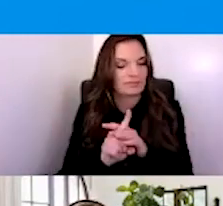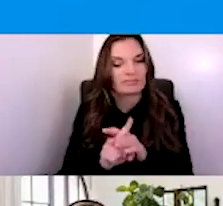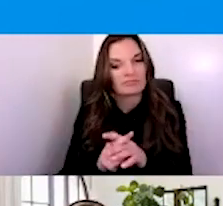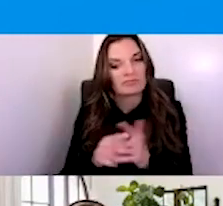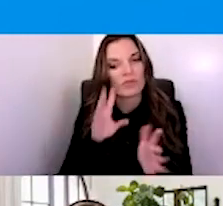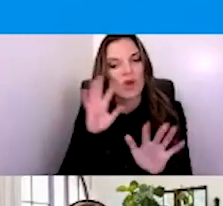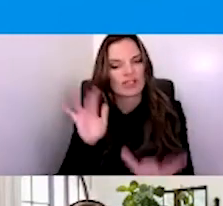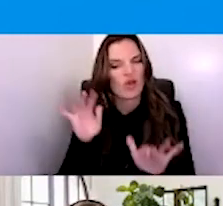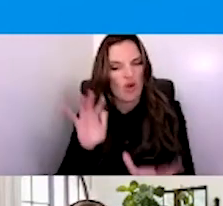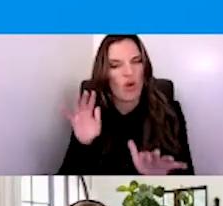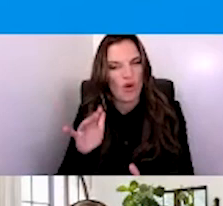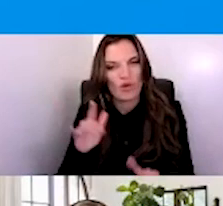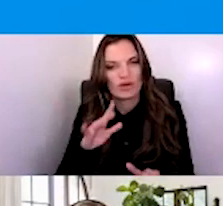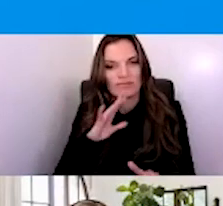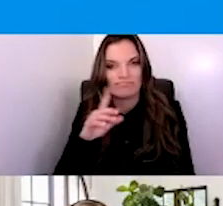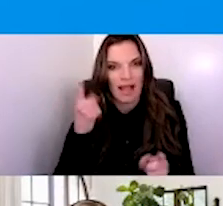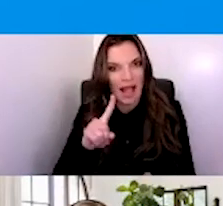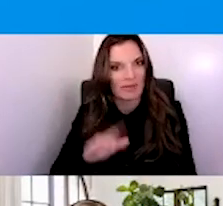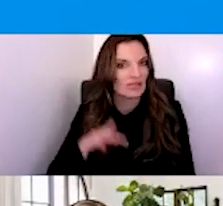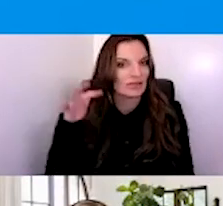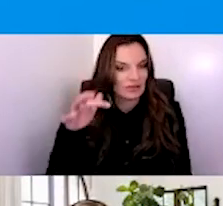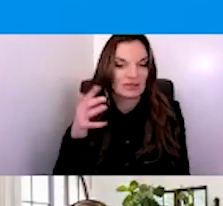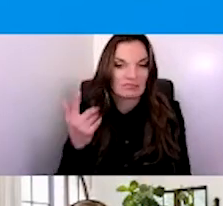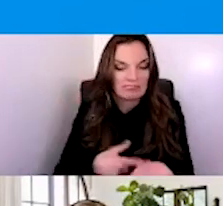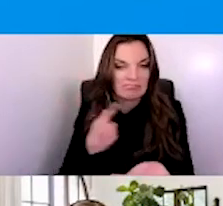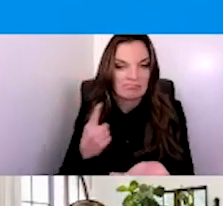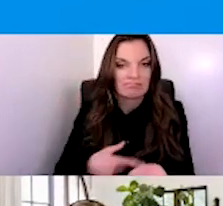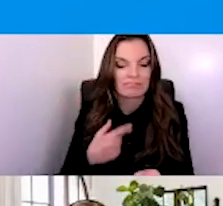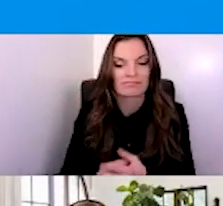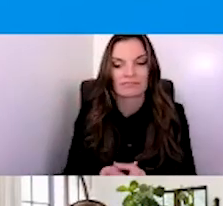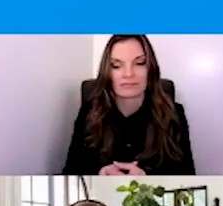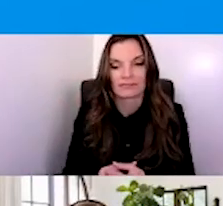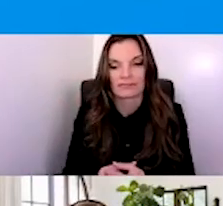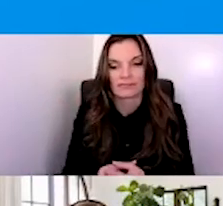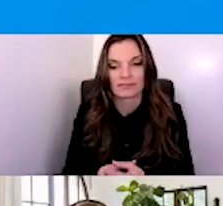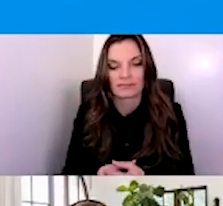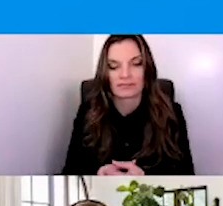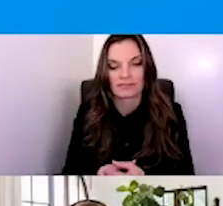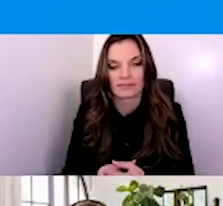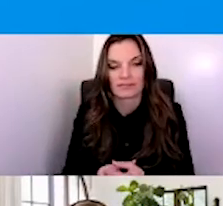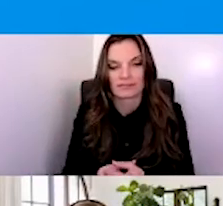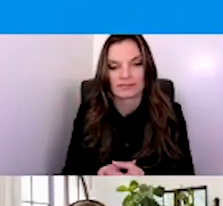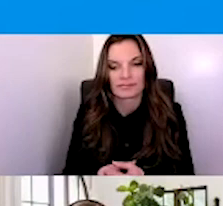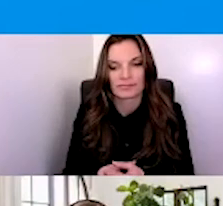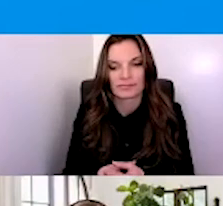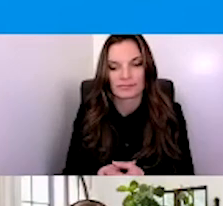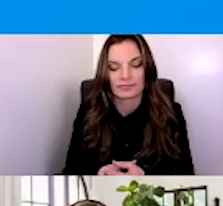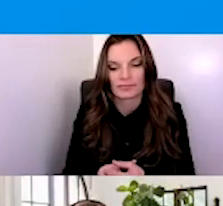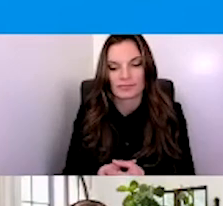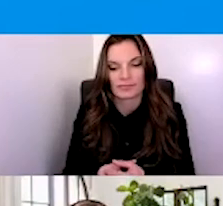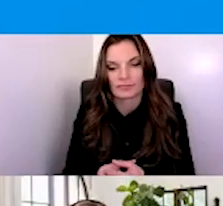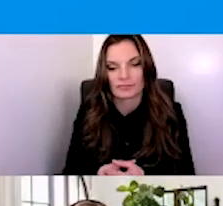of snow here in Cincinnati, Ohio. And this has reduced, I think, the pressure on us a bit